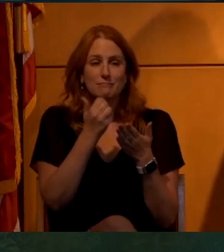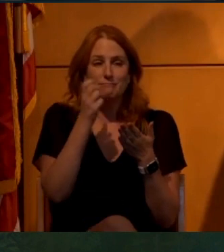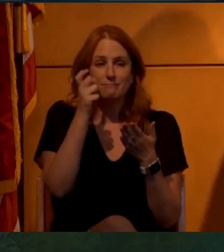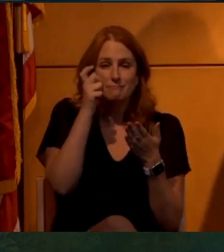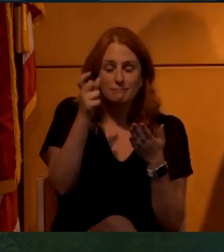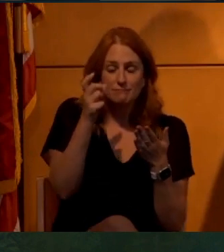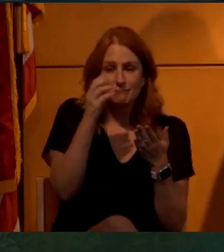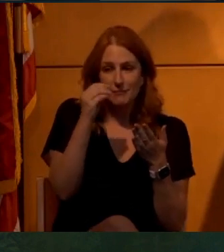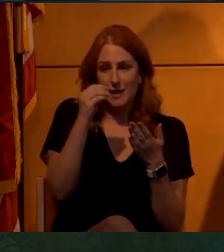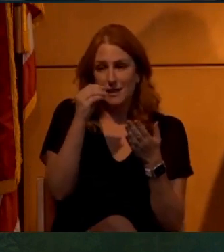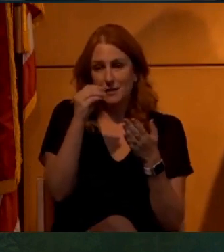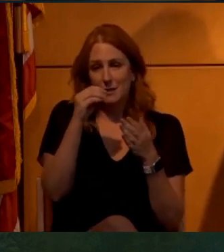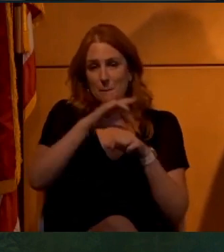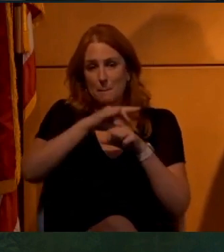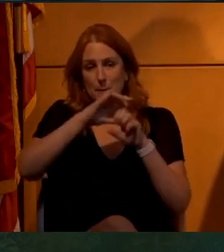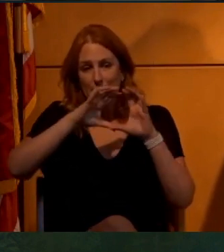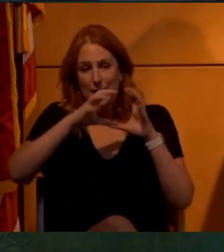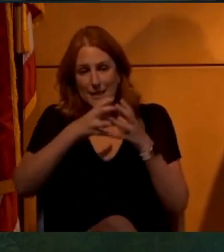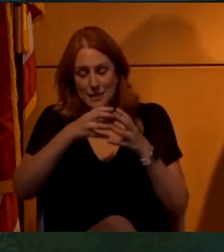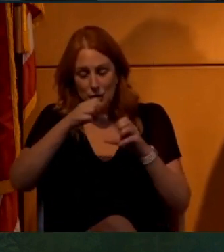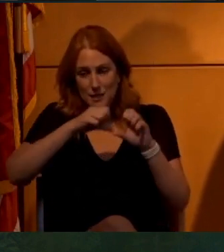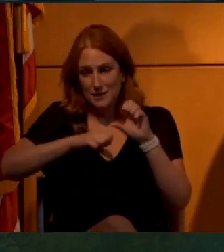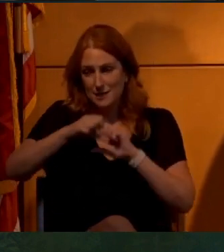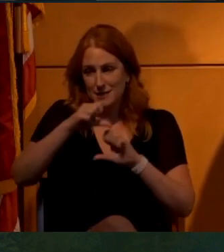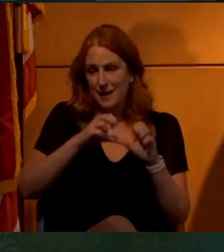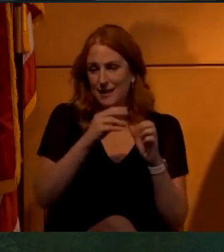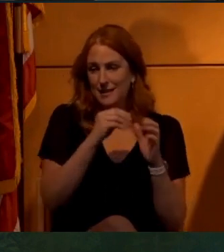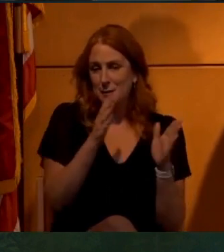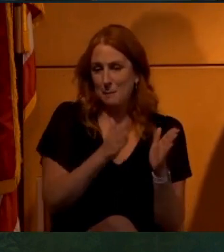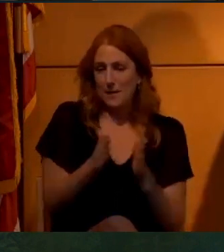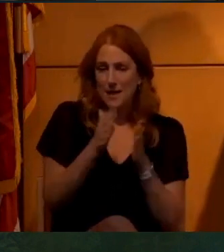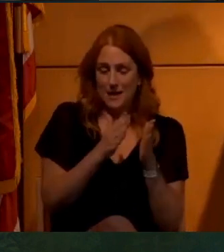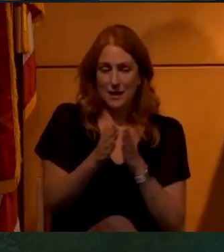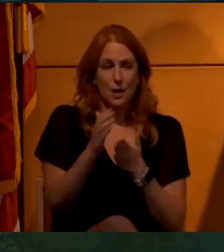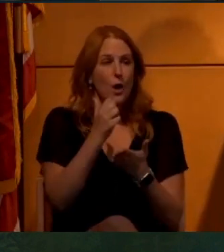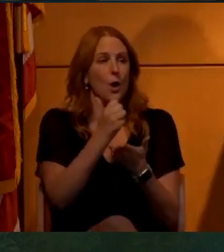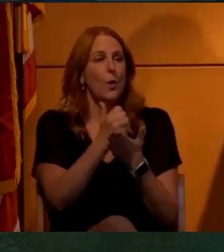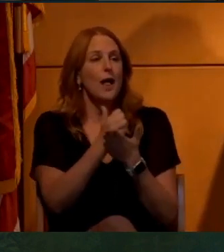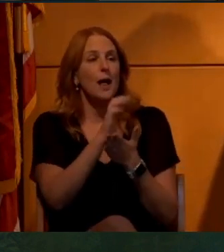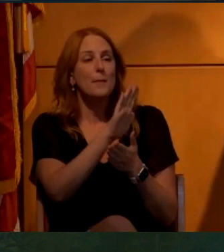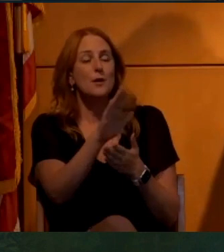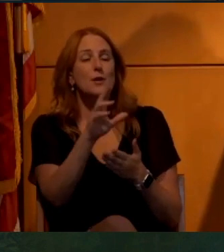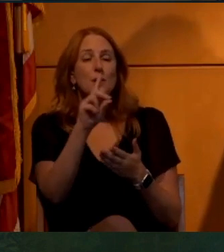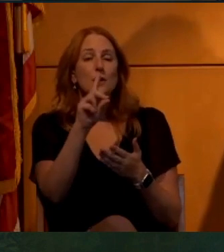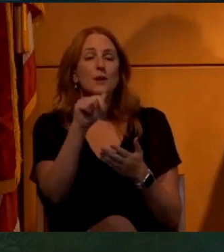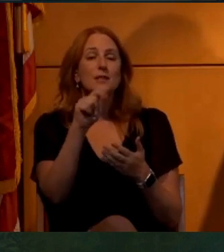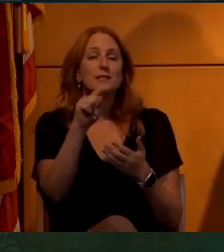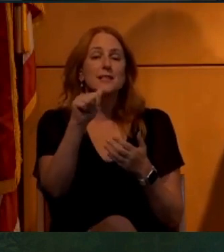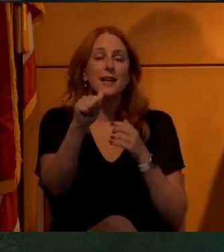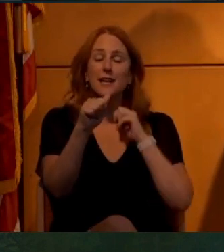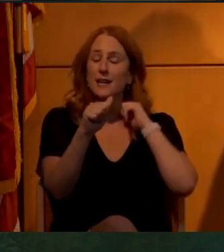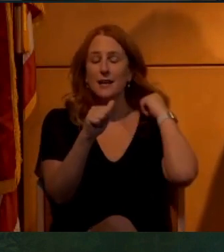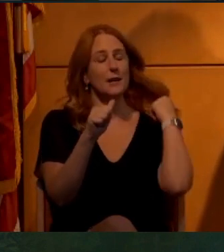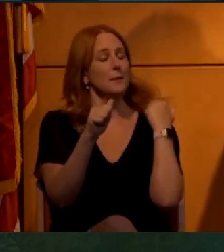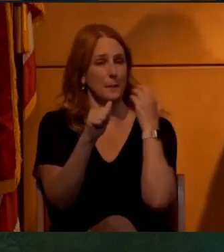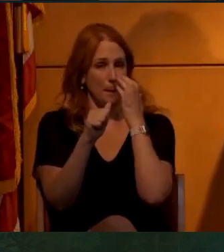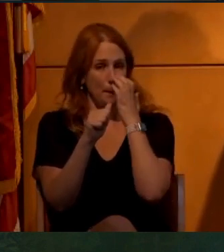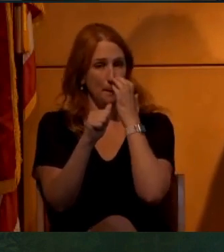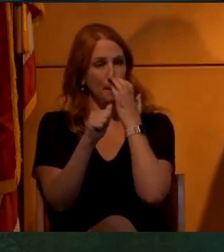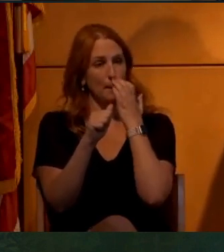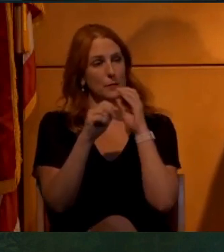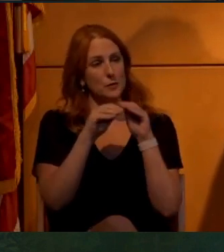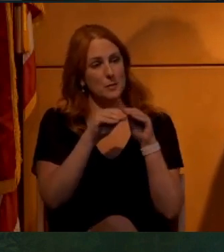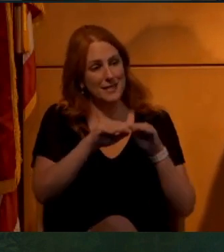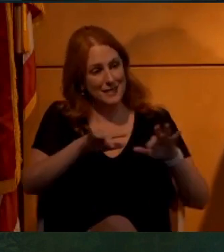planning. And it will enable the dissemination of your data, enable the dissemination of your